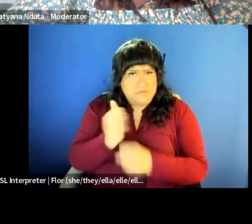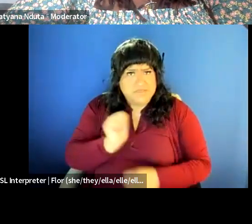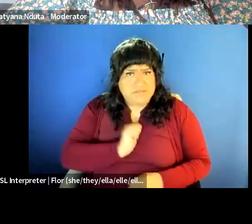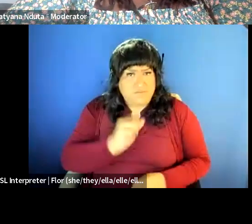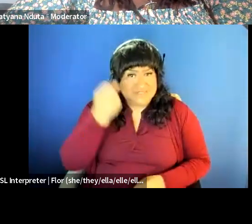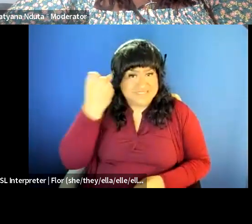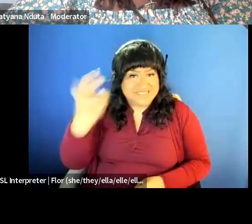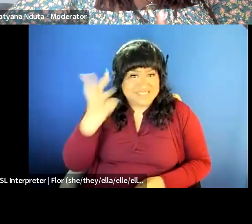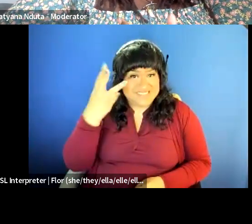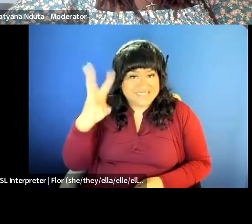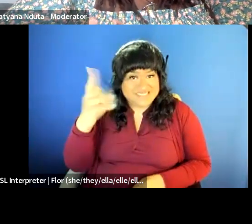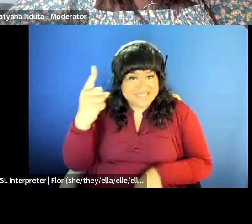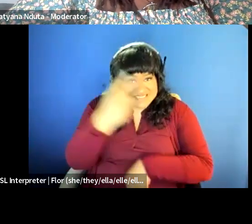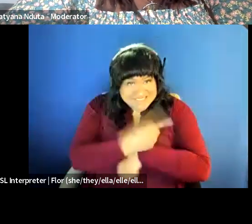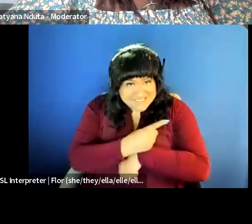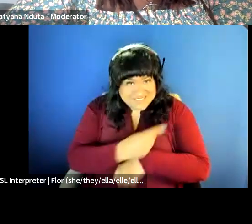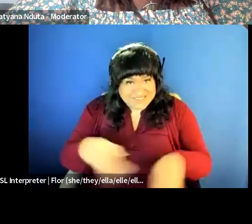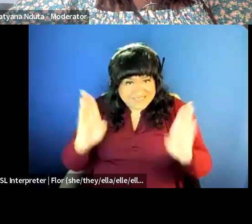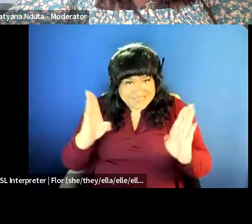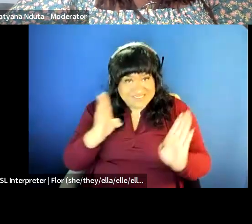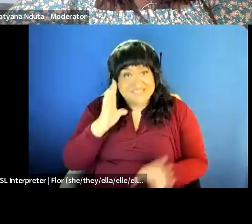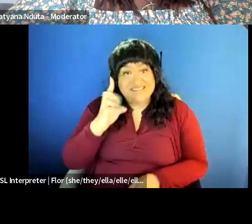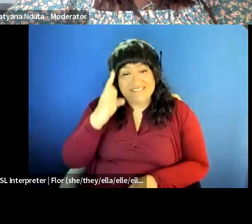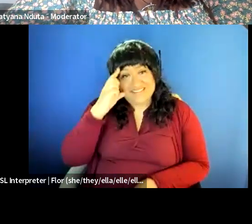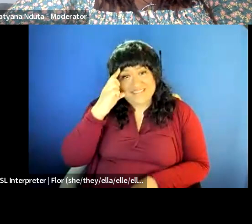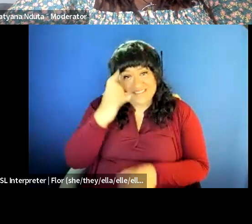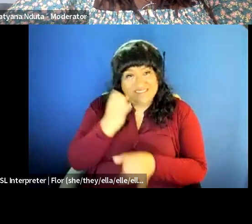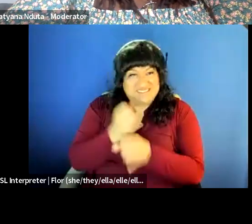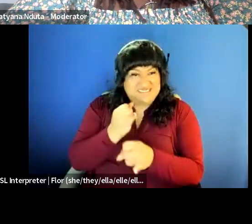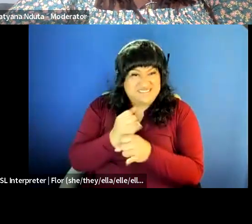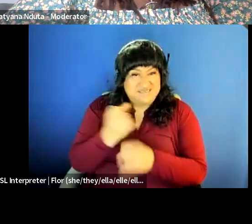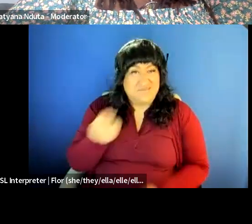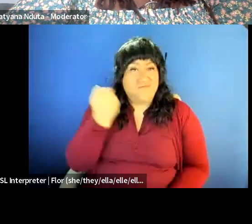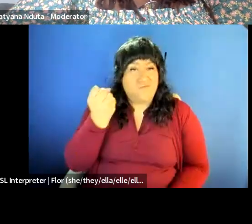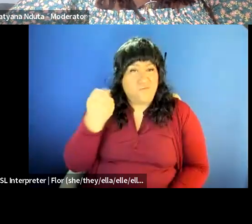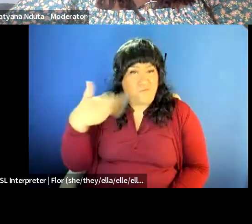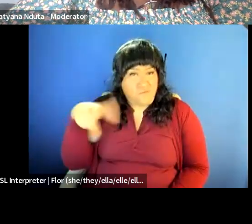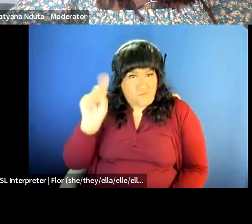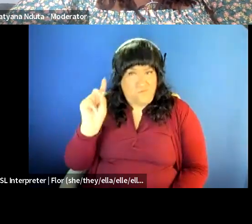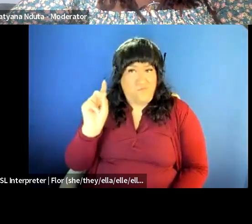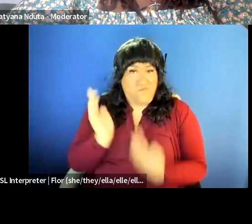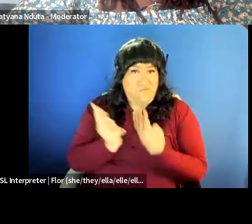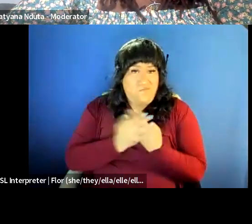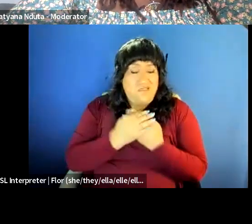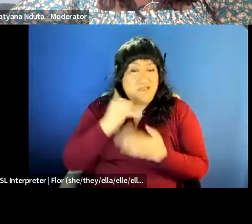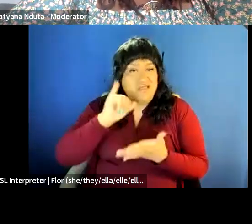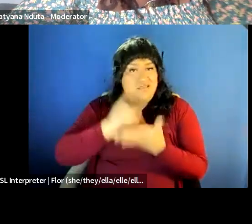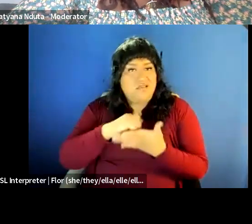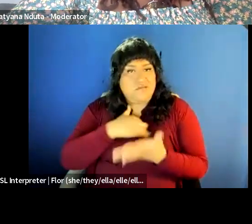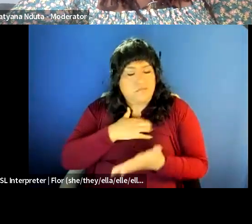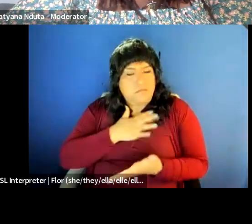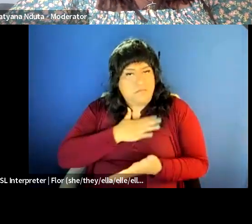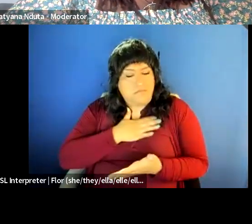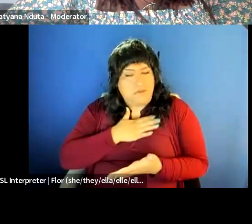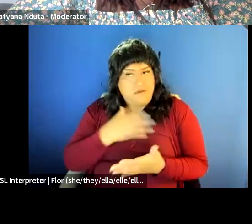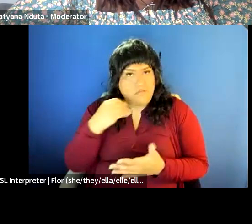hold. And that was my introduction to the system. As somebody who was in school at the time and